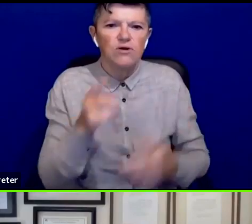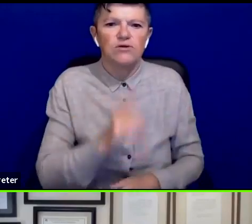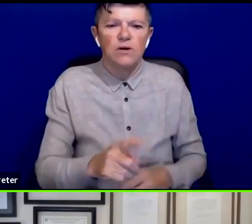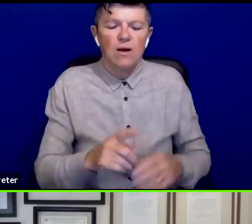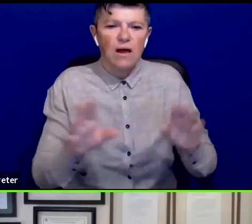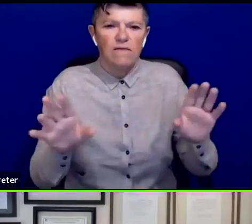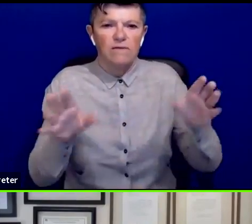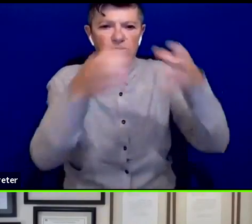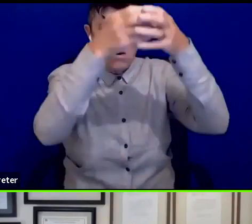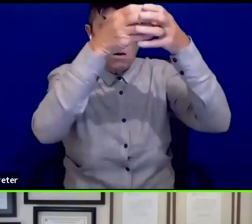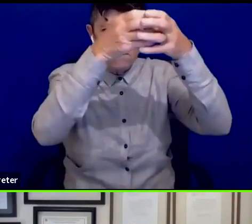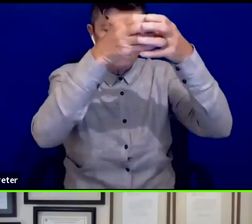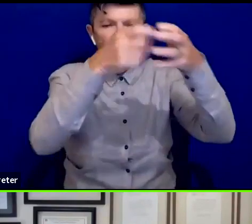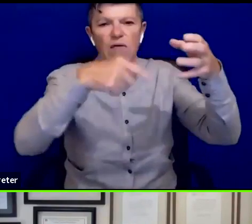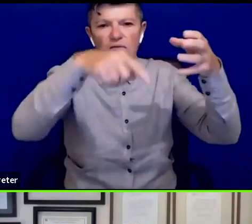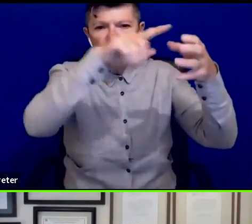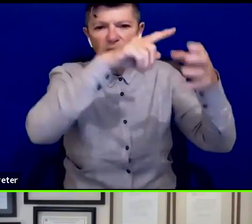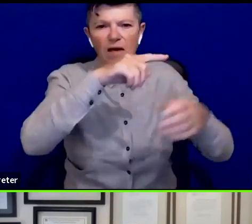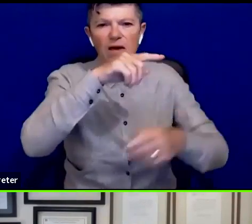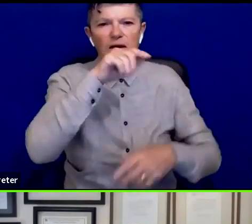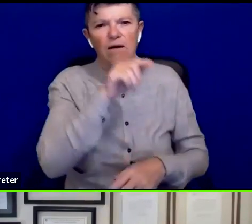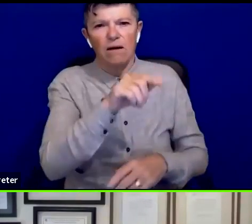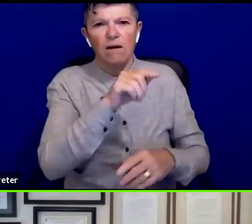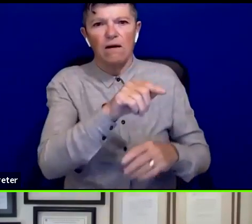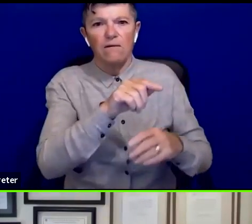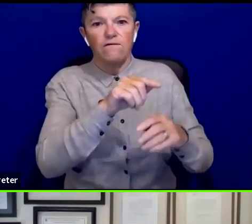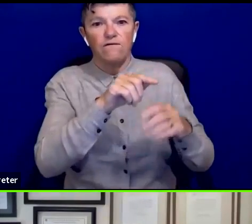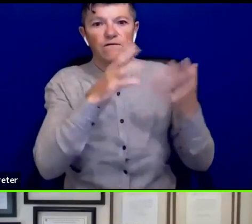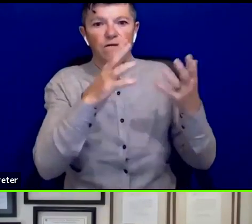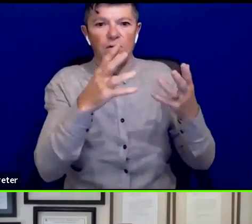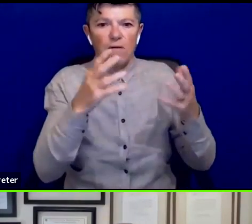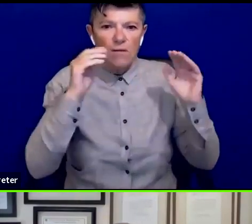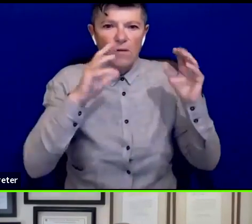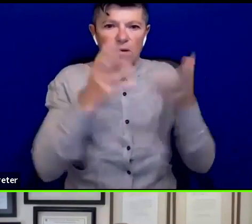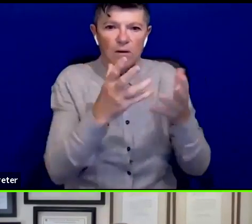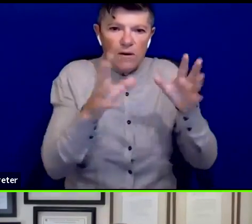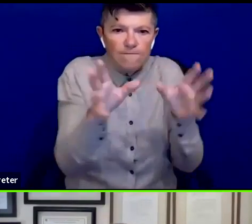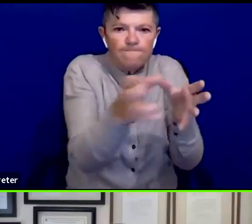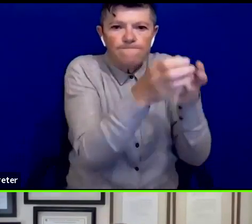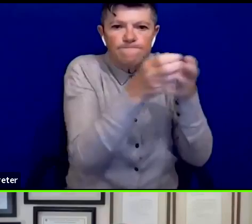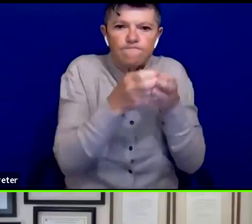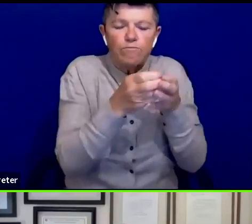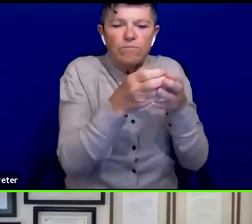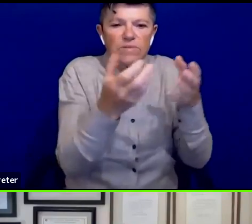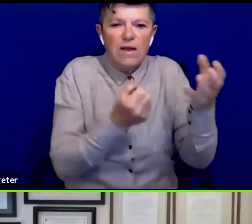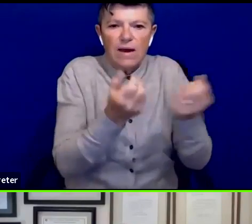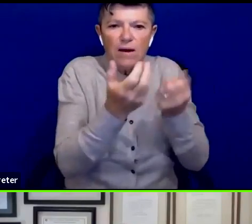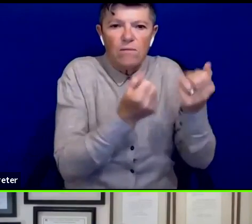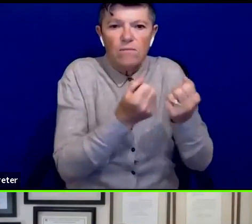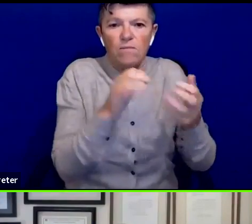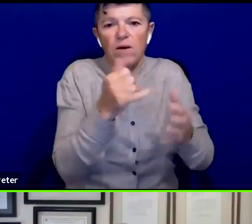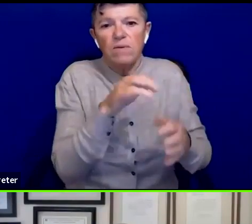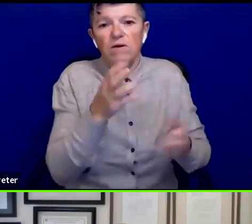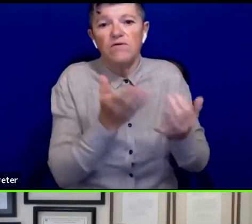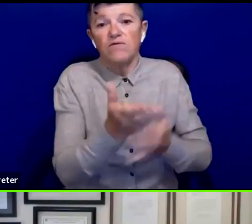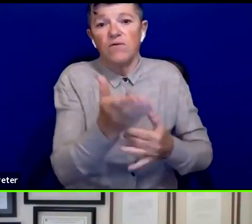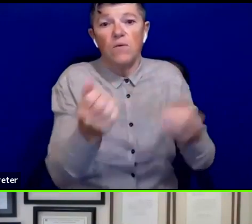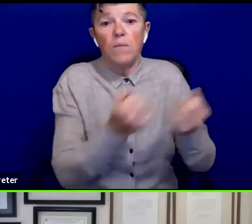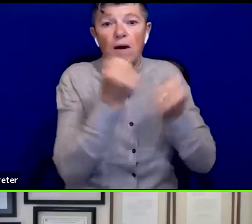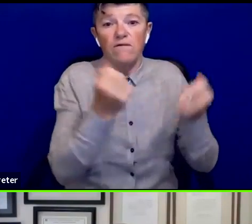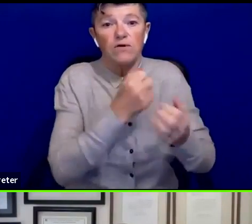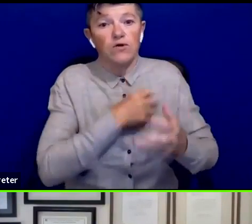people that are concentrating income, either because they might be very, very powerful unions, like in